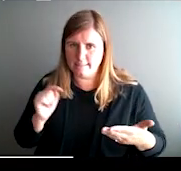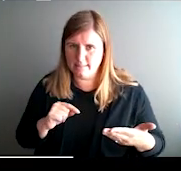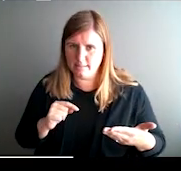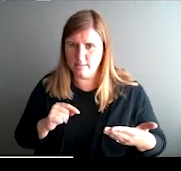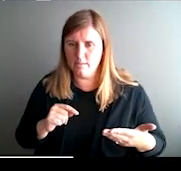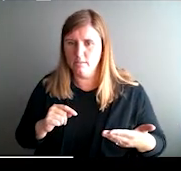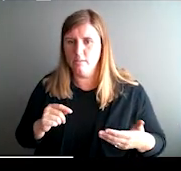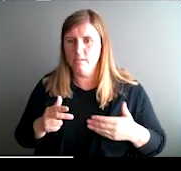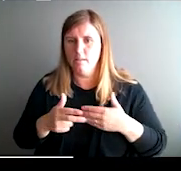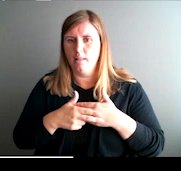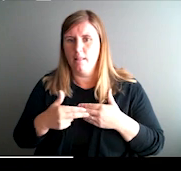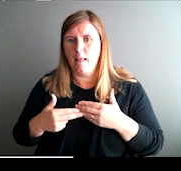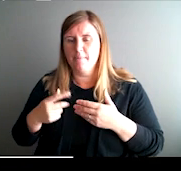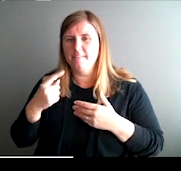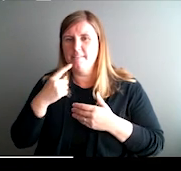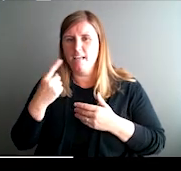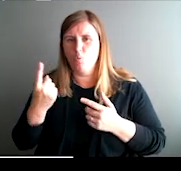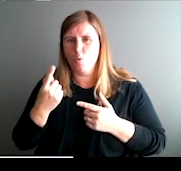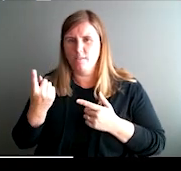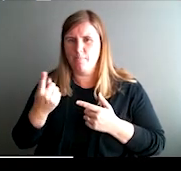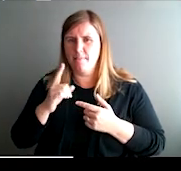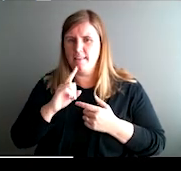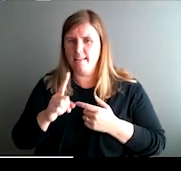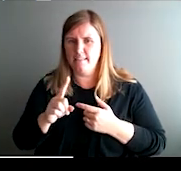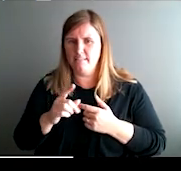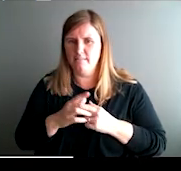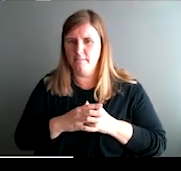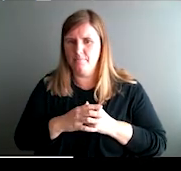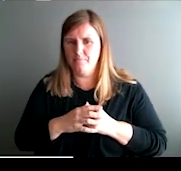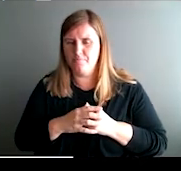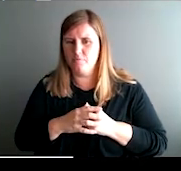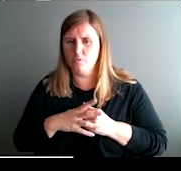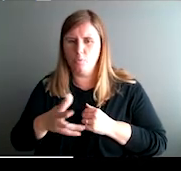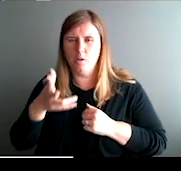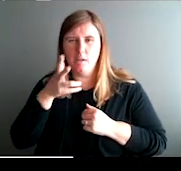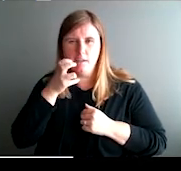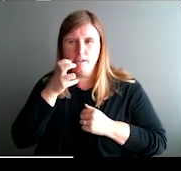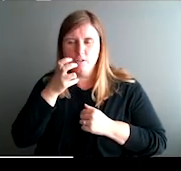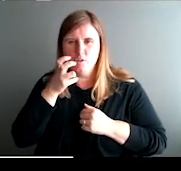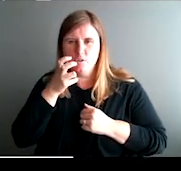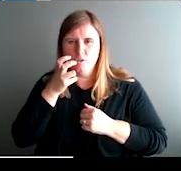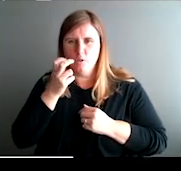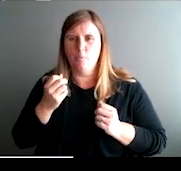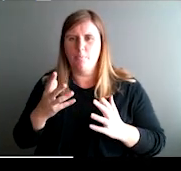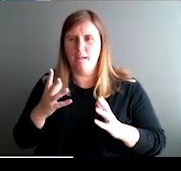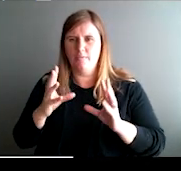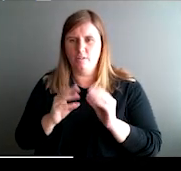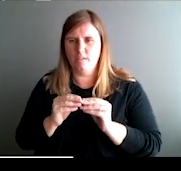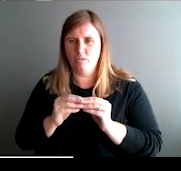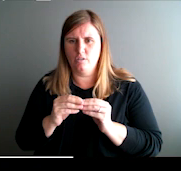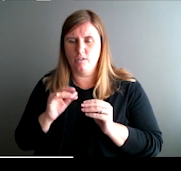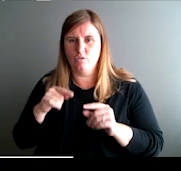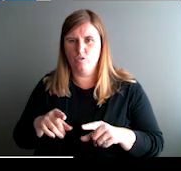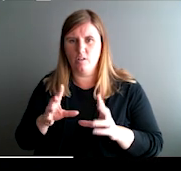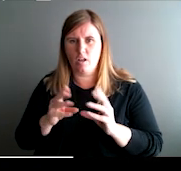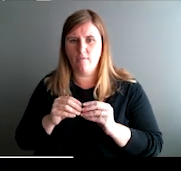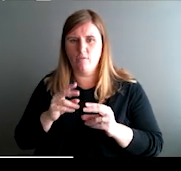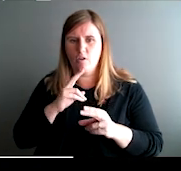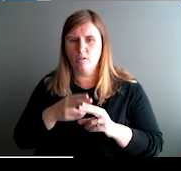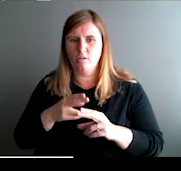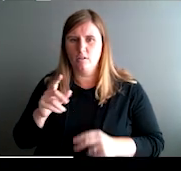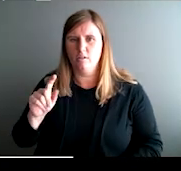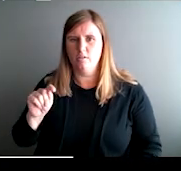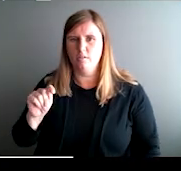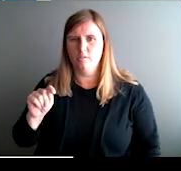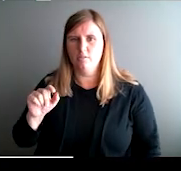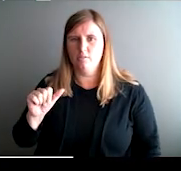labeling repertoire, saying what something is, you'll hear at many of the sessions at the conference referred to as a